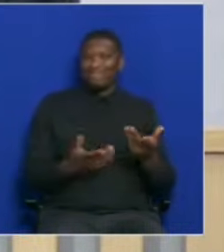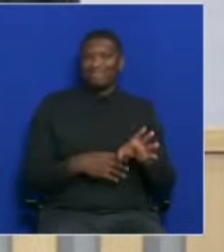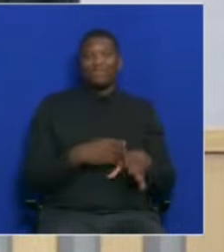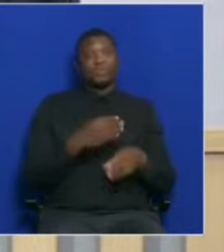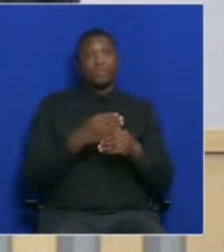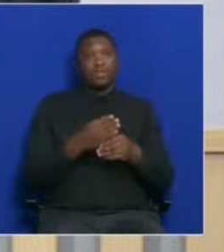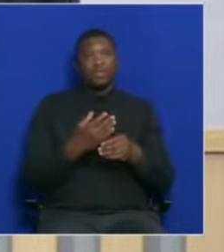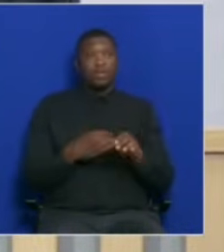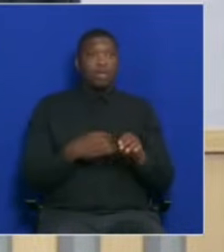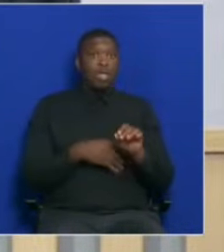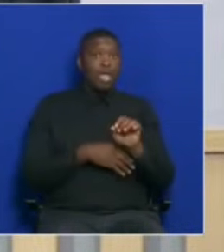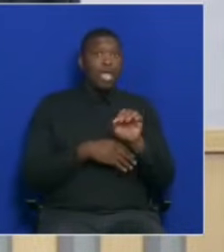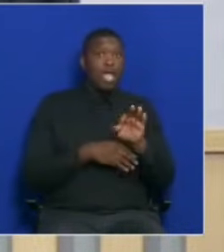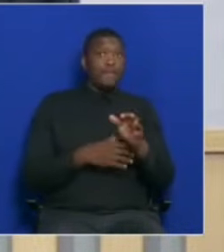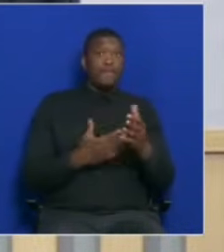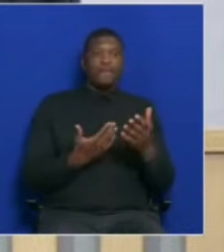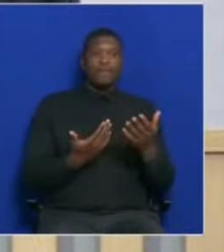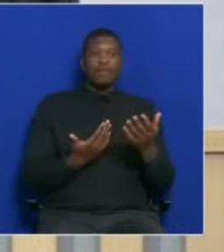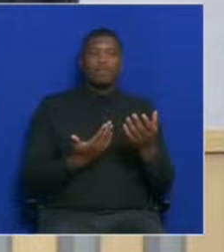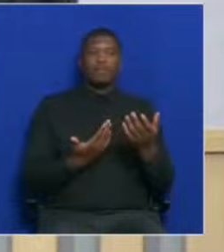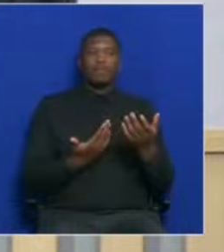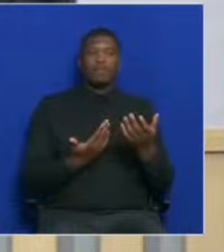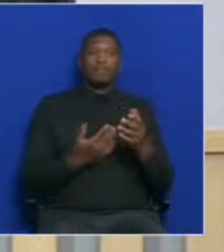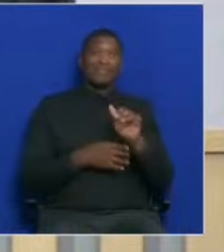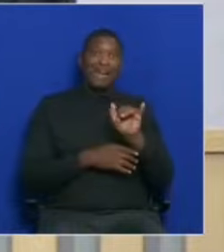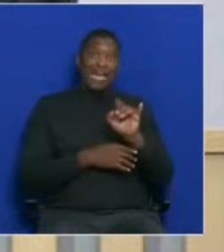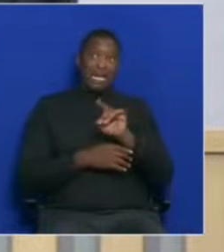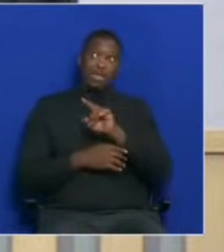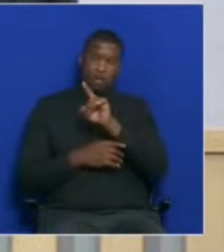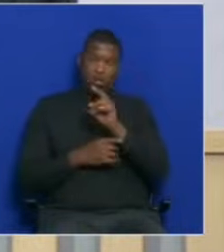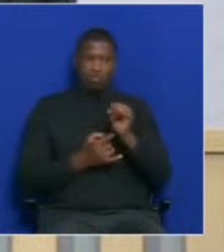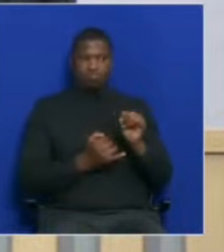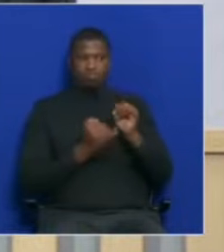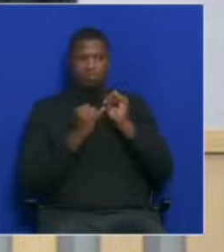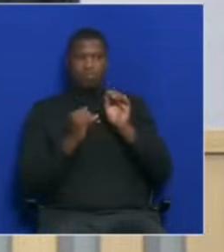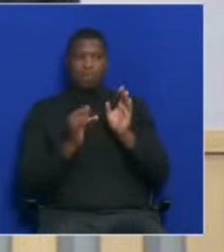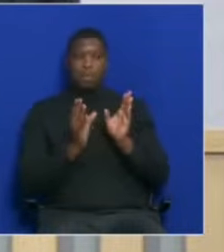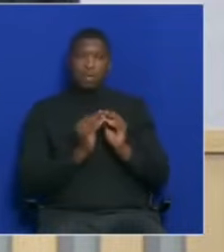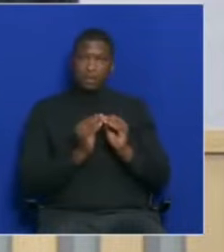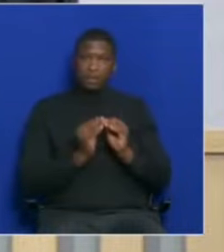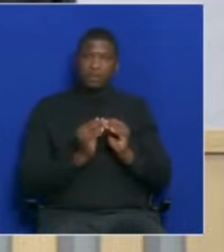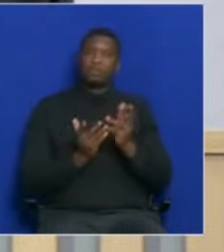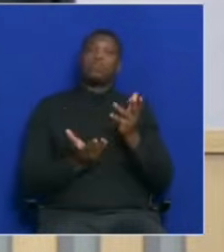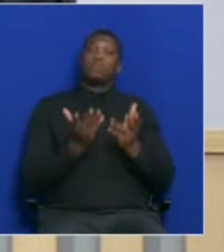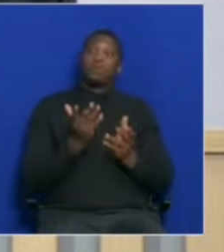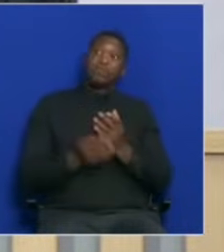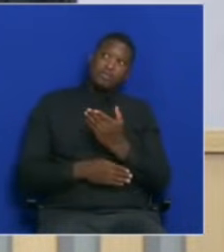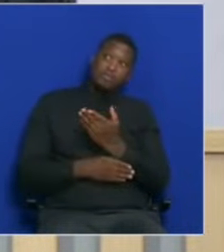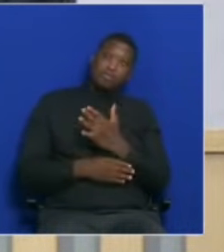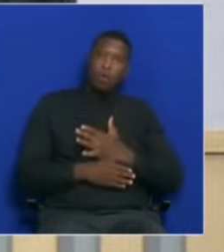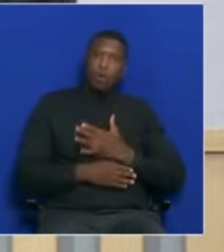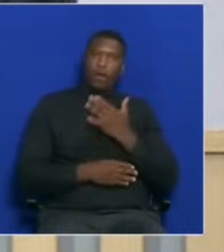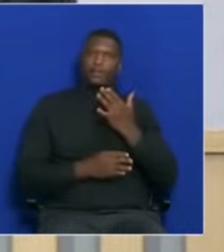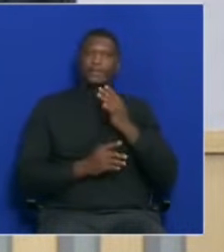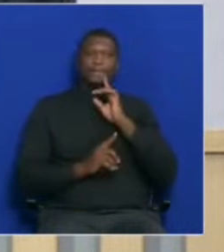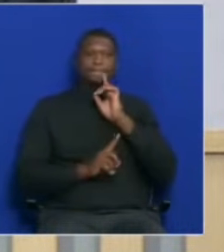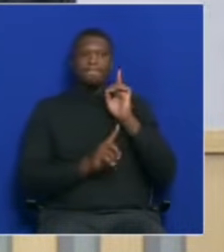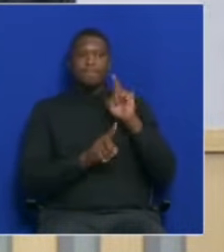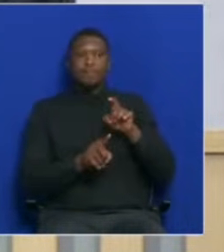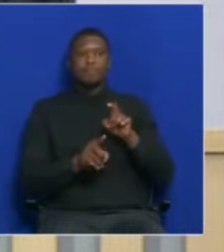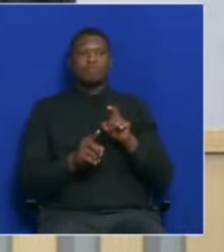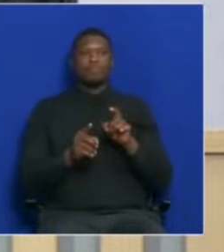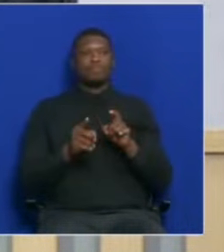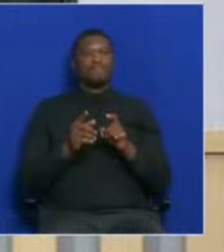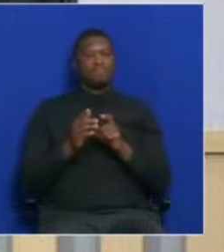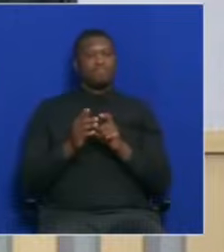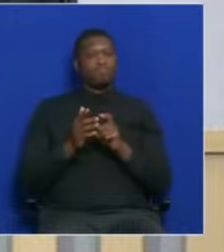it's called by the ID, it's normally because the ID wants to give specific directions in that